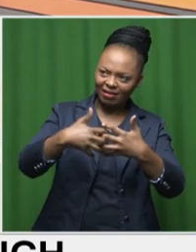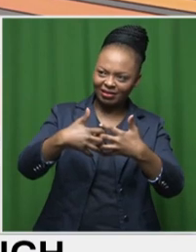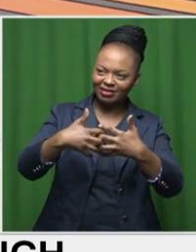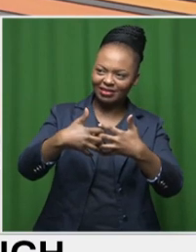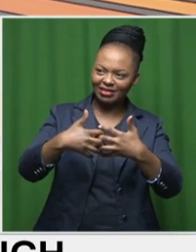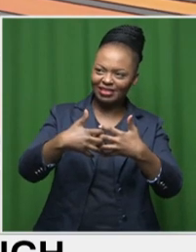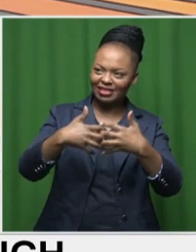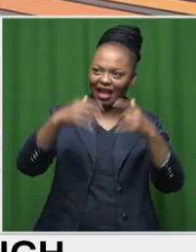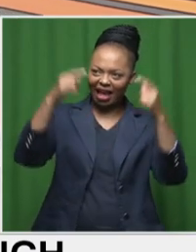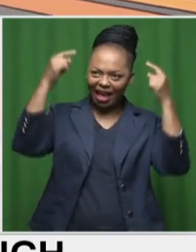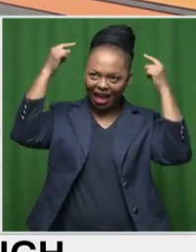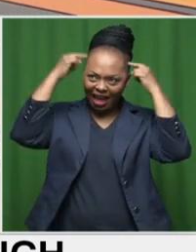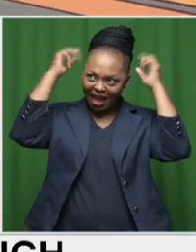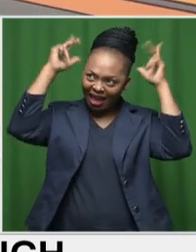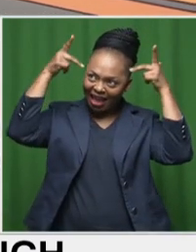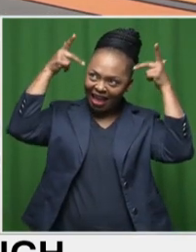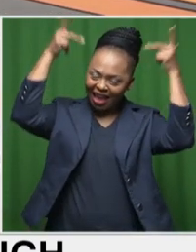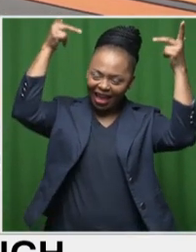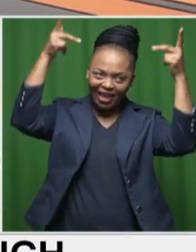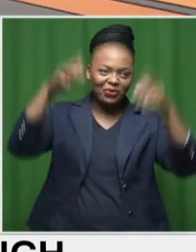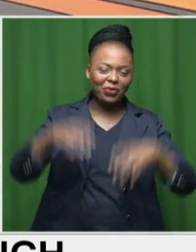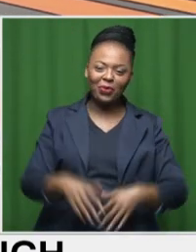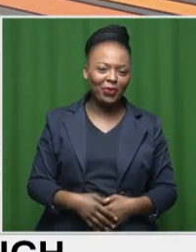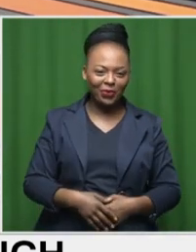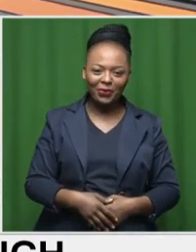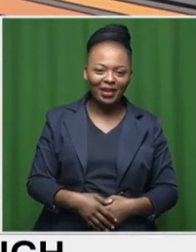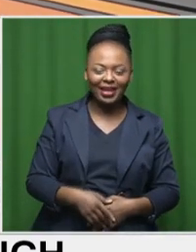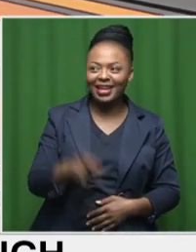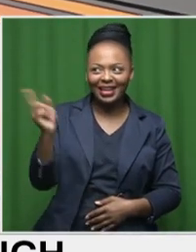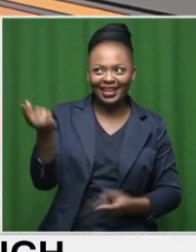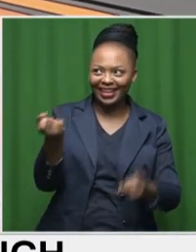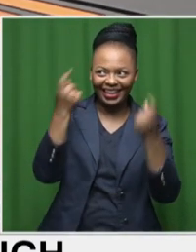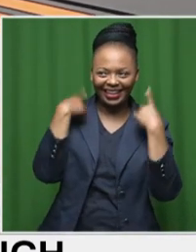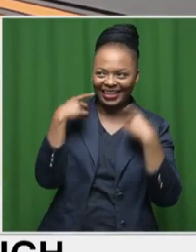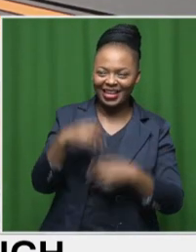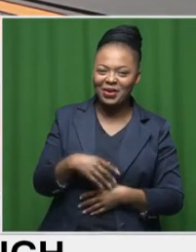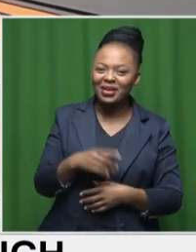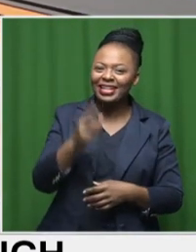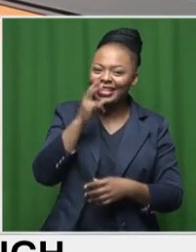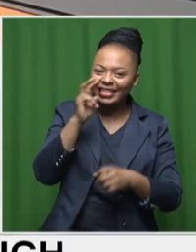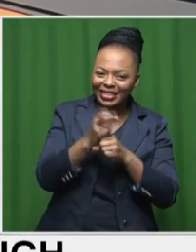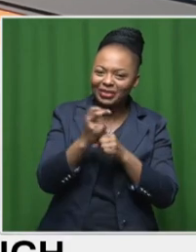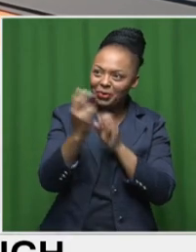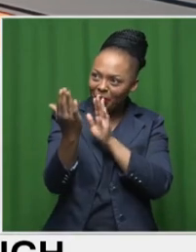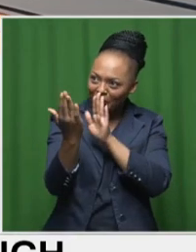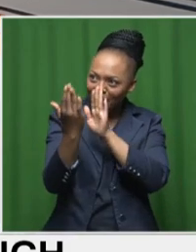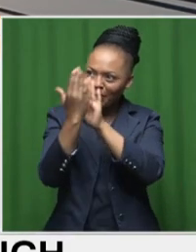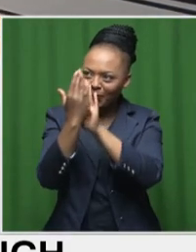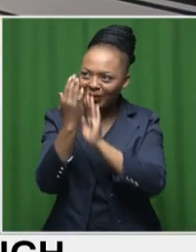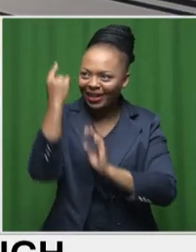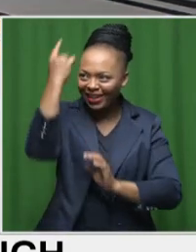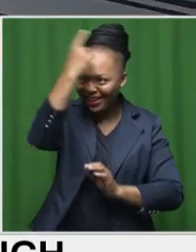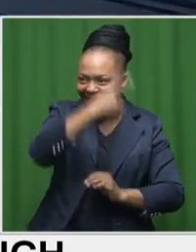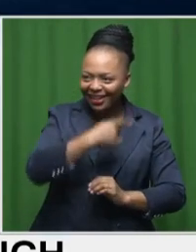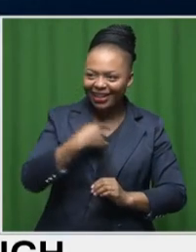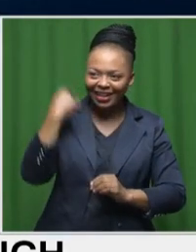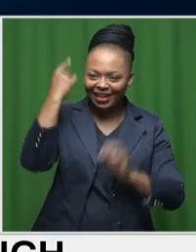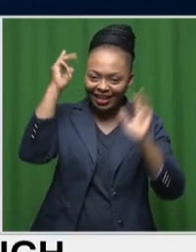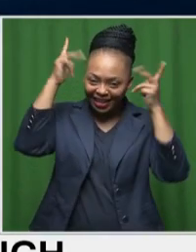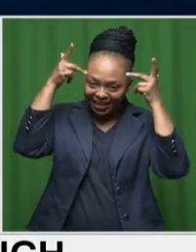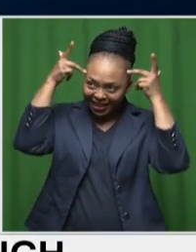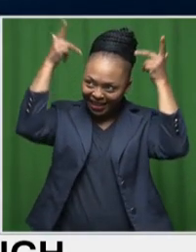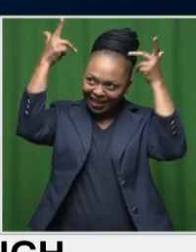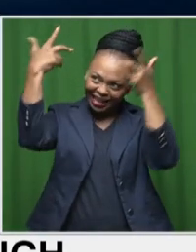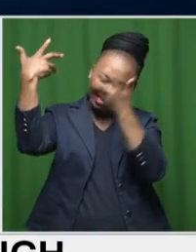the crown. And guys, you don't understand. You actually need to see this up close. It's really quite